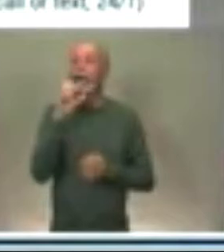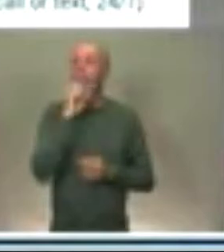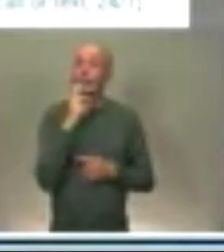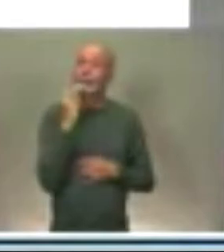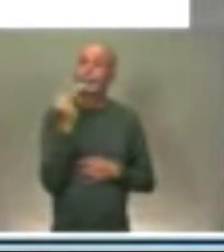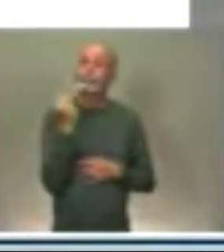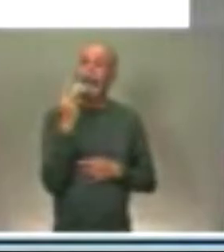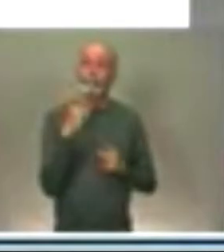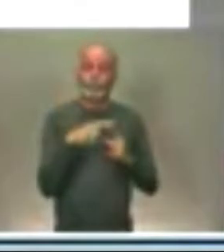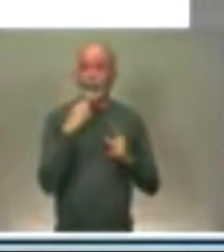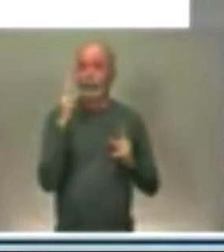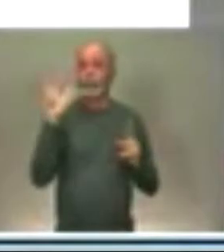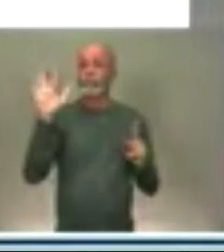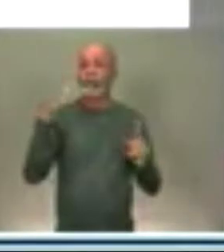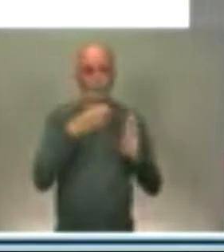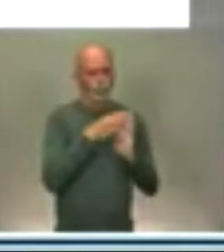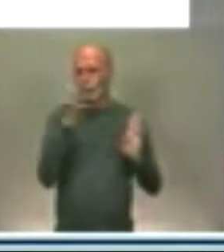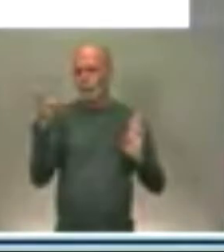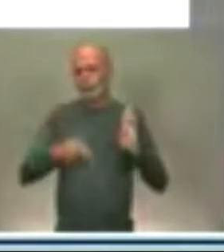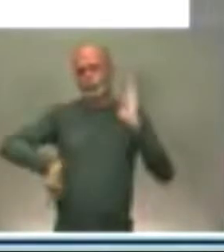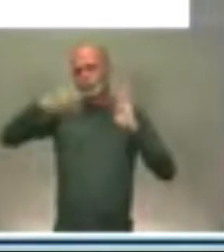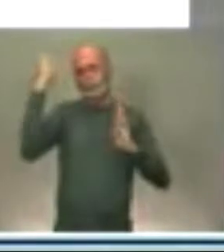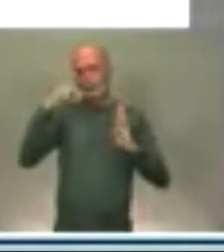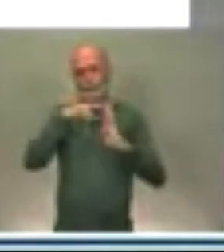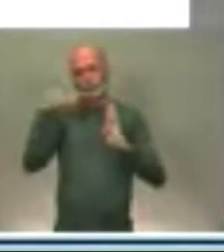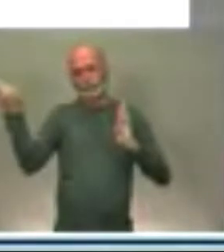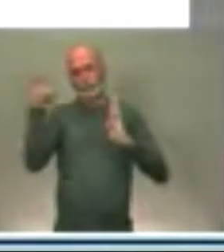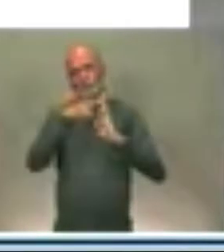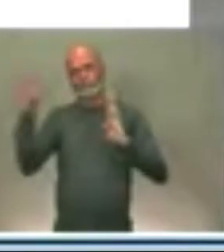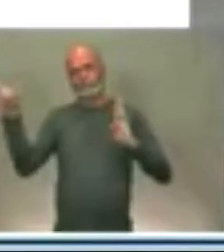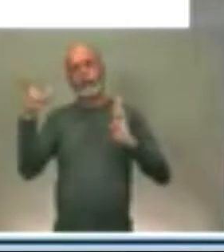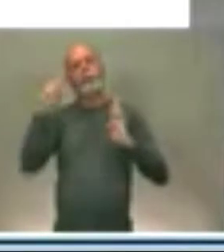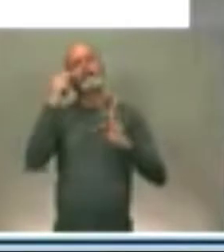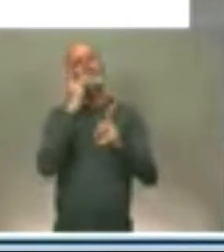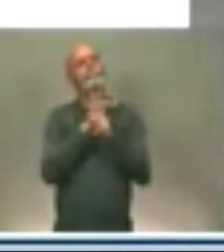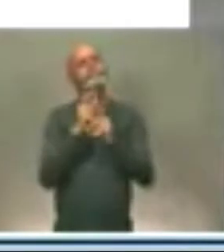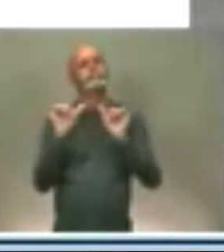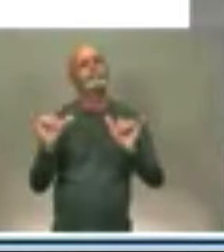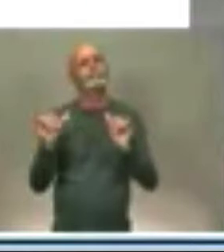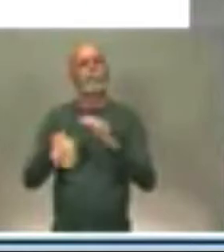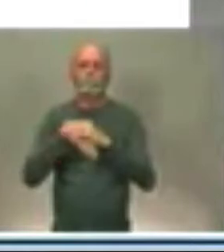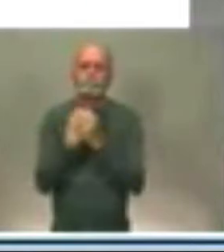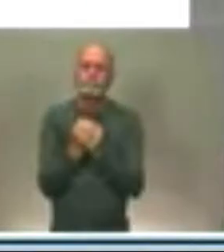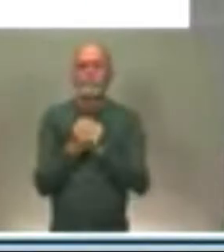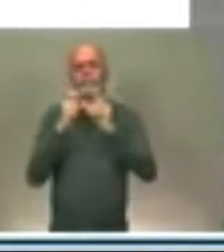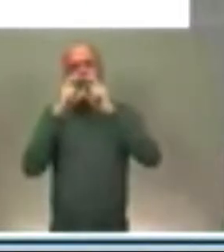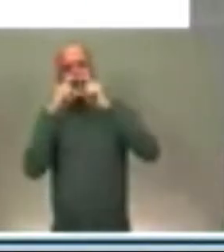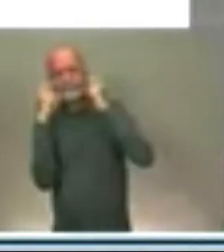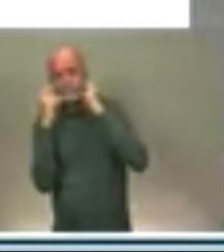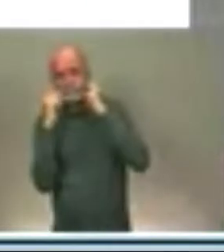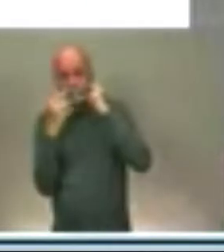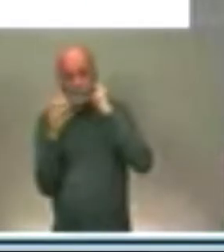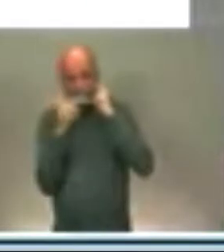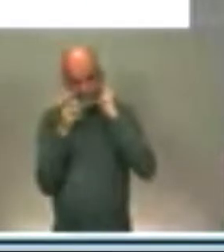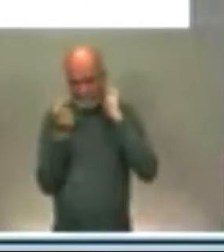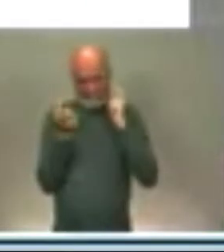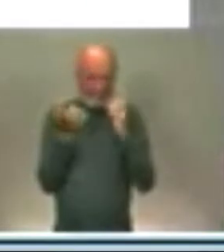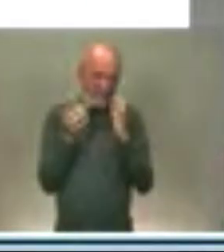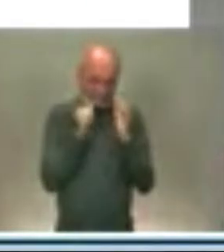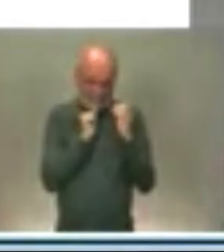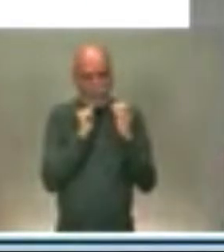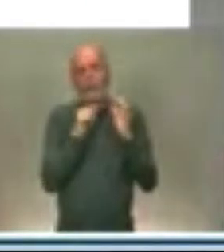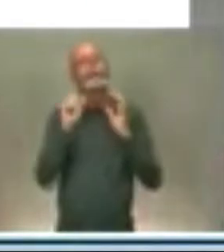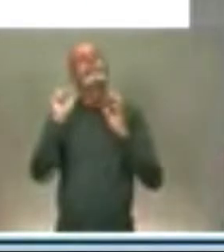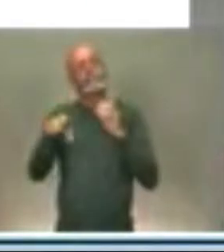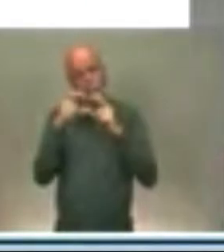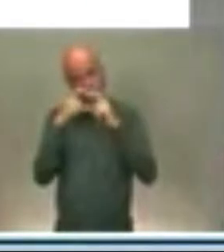35. And keep practicing the healthy habits that have helped keep us safe. Wear a mask even when you don't have to. Indoor places when